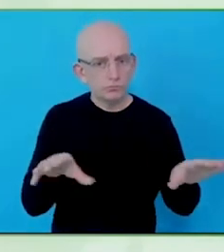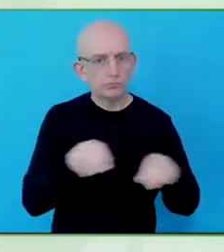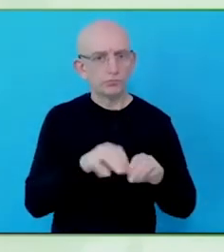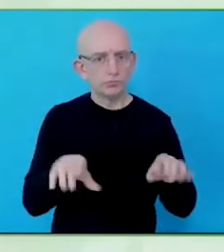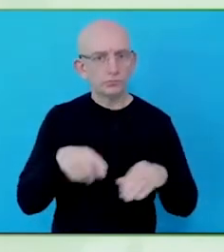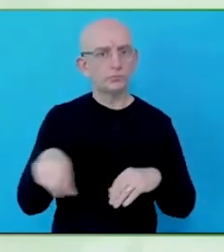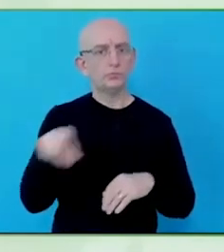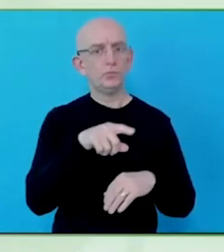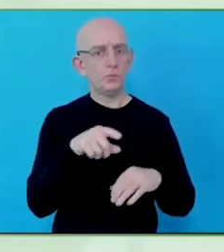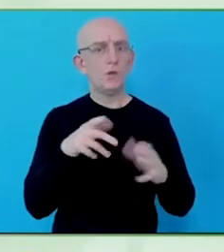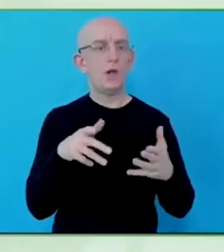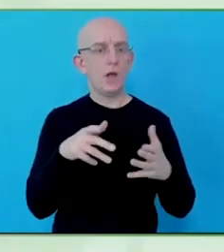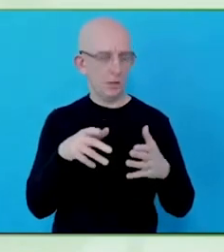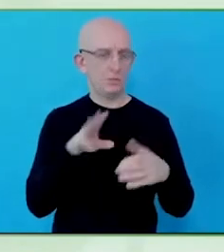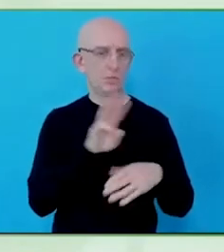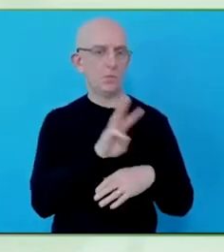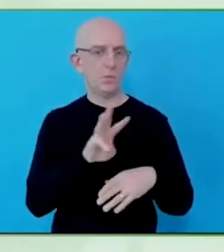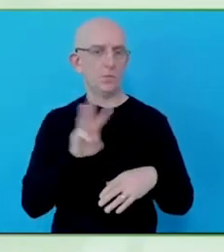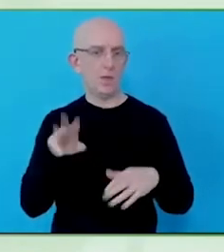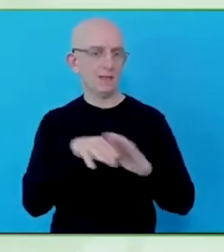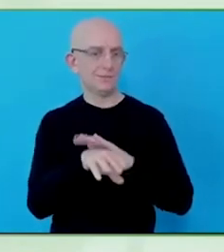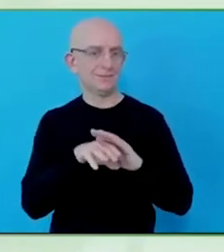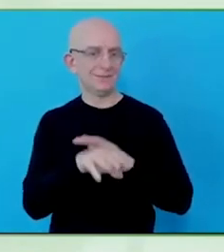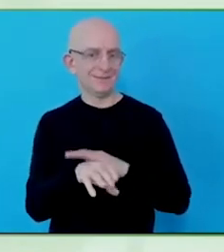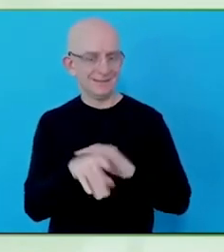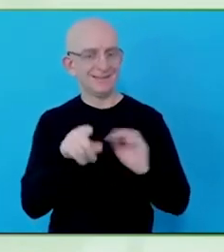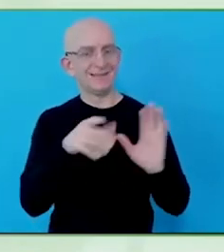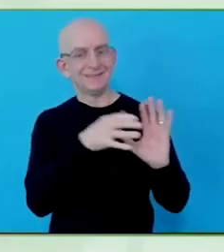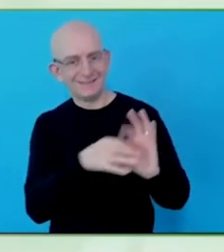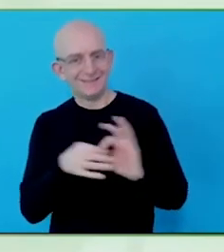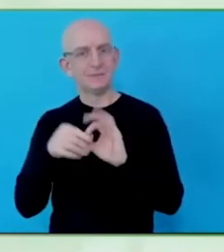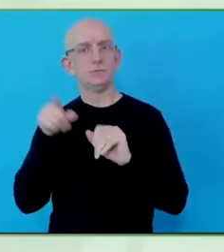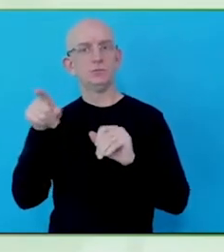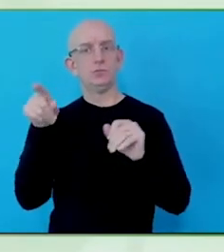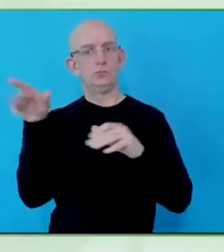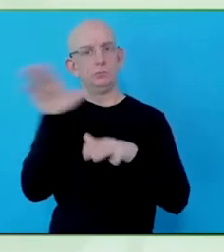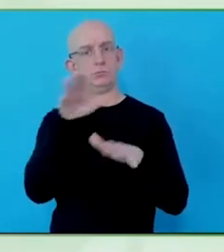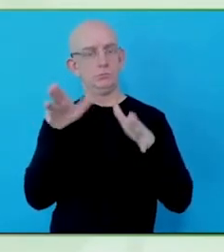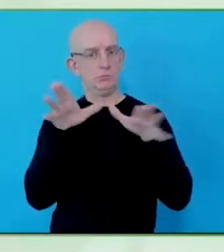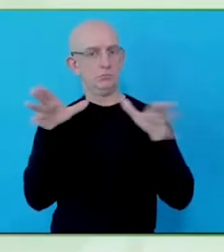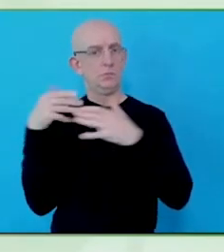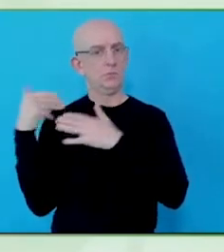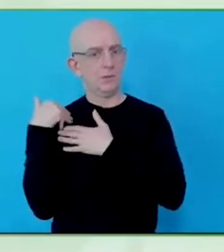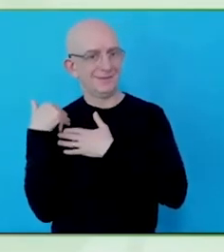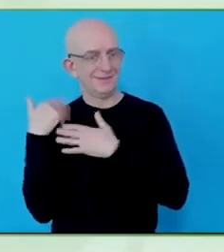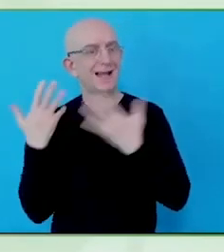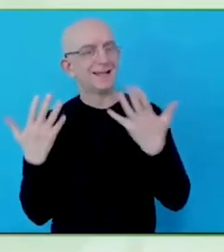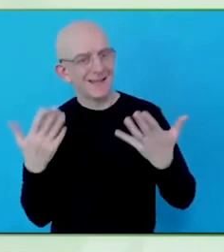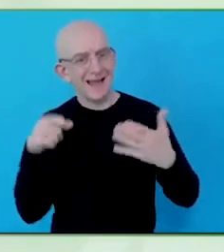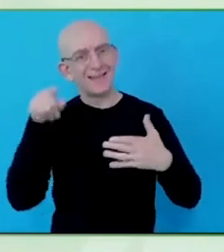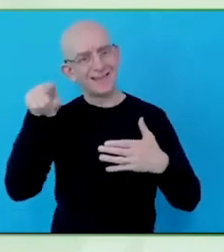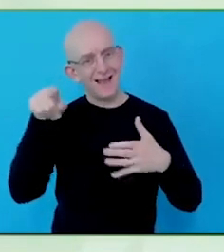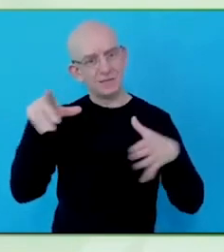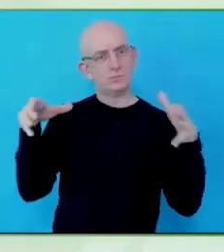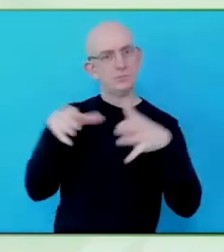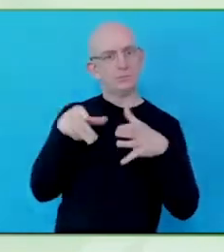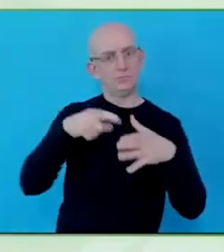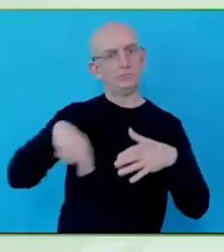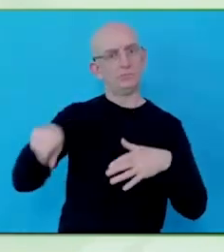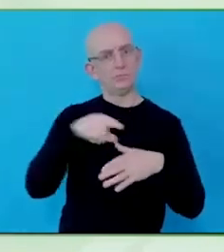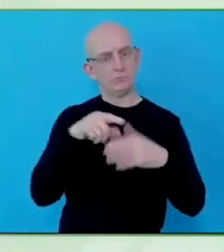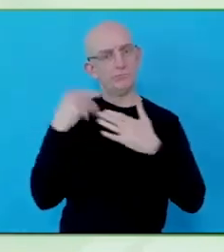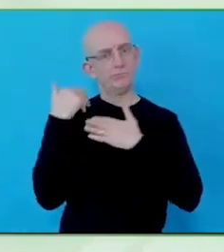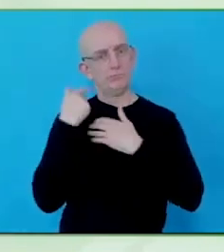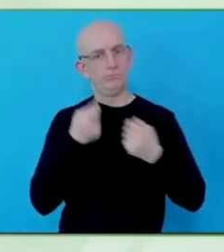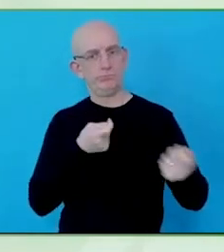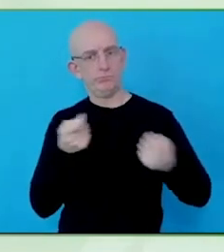which comes into force in 2025, and which will have will bring a lot of changes that also the customer will